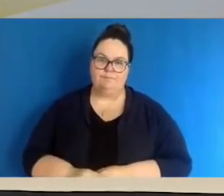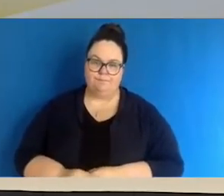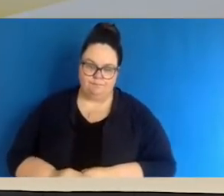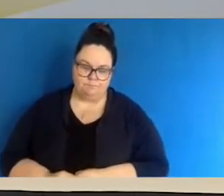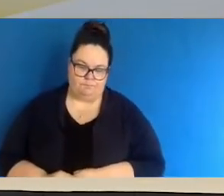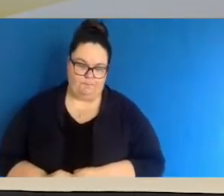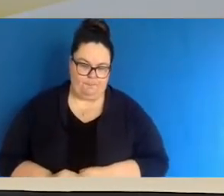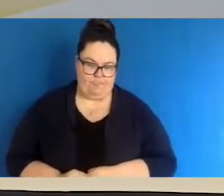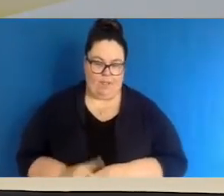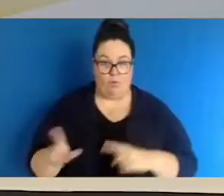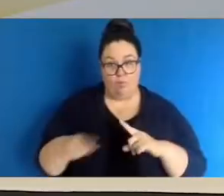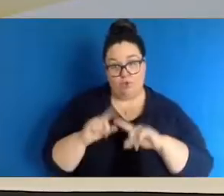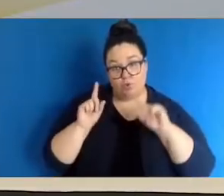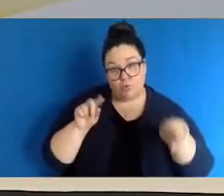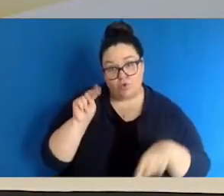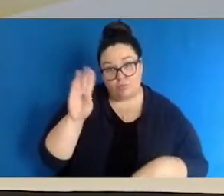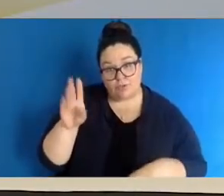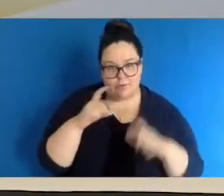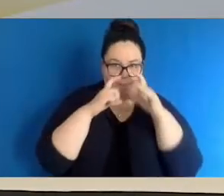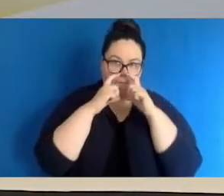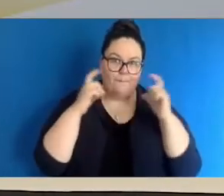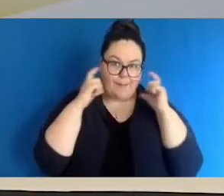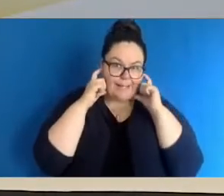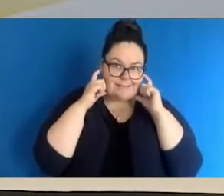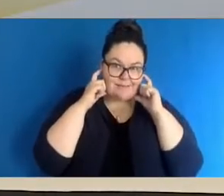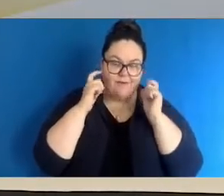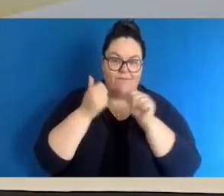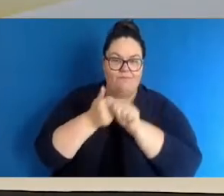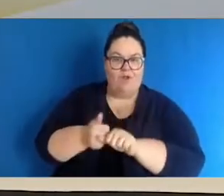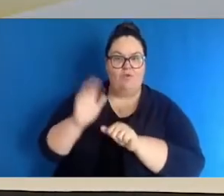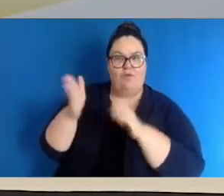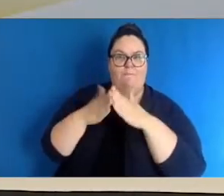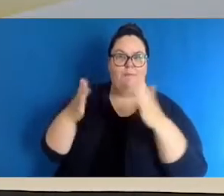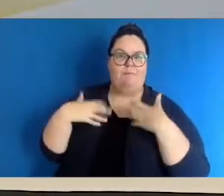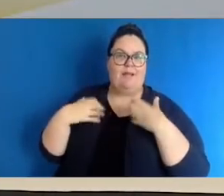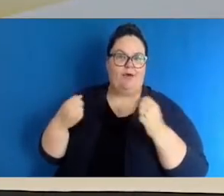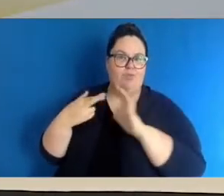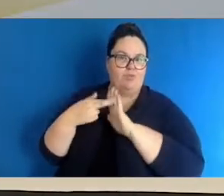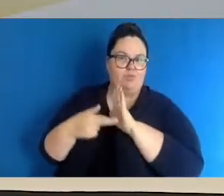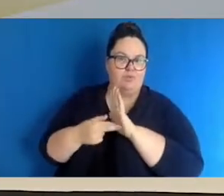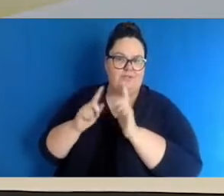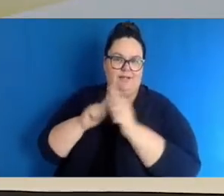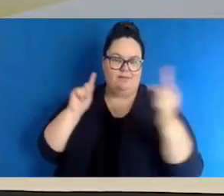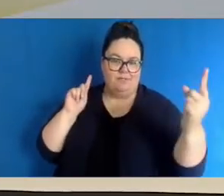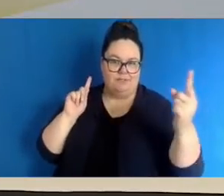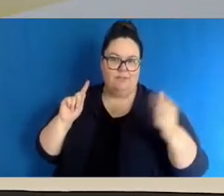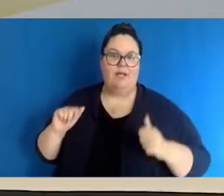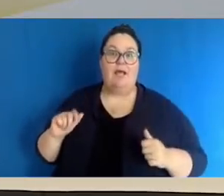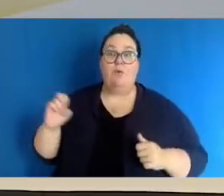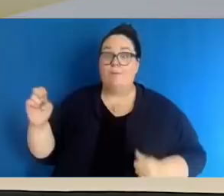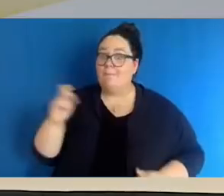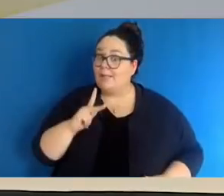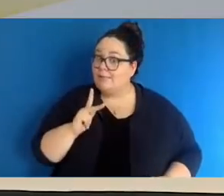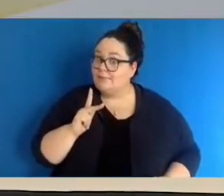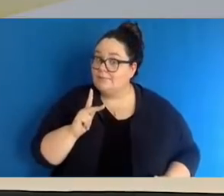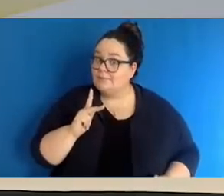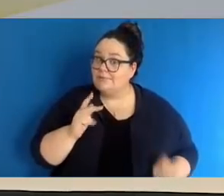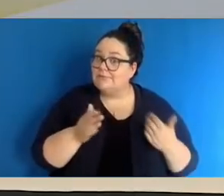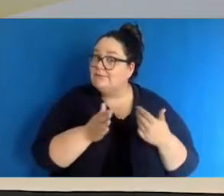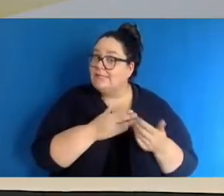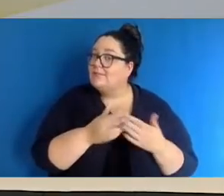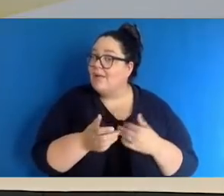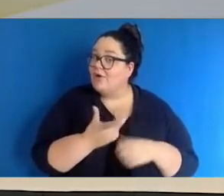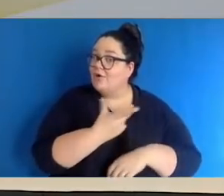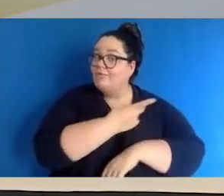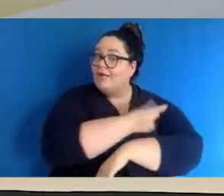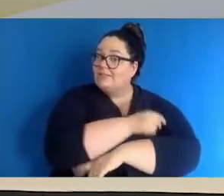And when you're there, wear a mask, follow public health measures, physical distancing, et cetera. And when you come back, whether you're vaccinated or